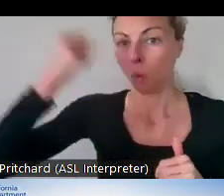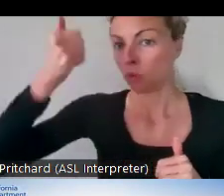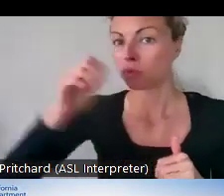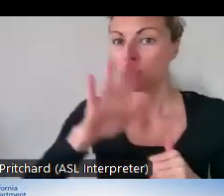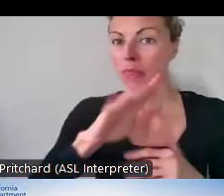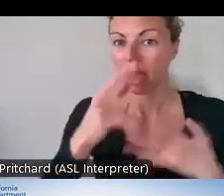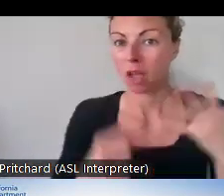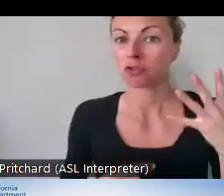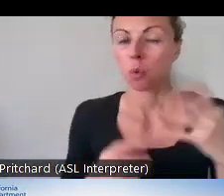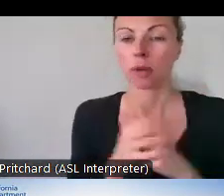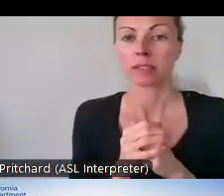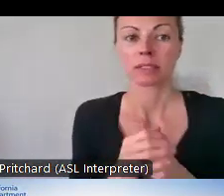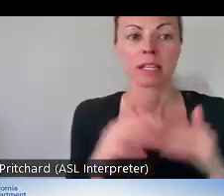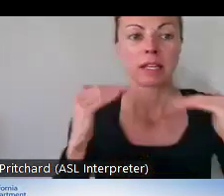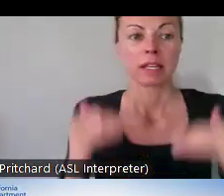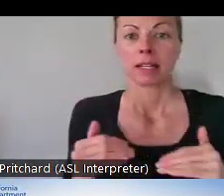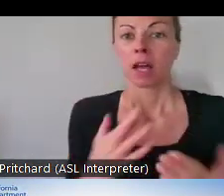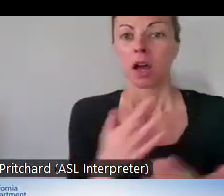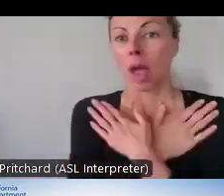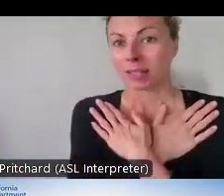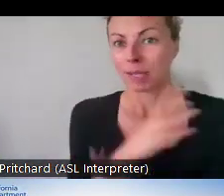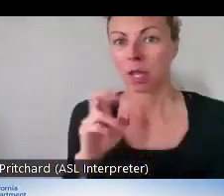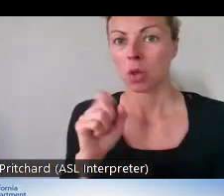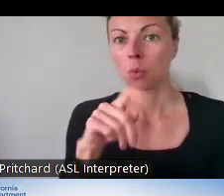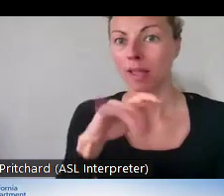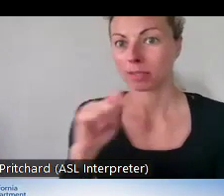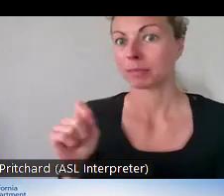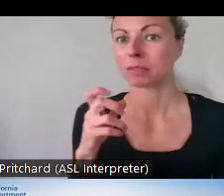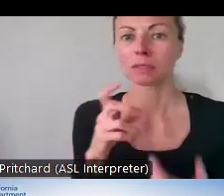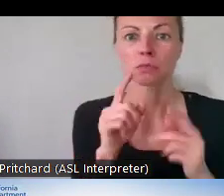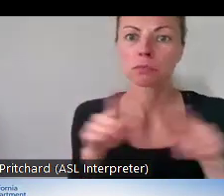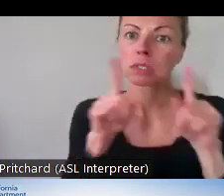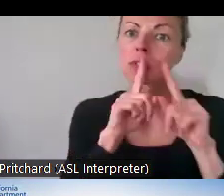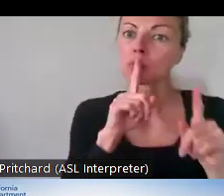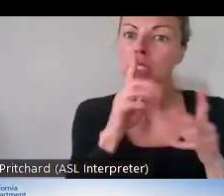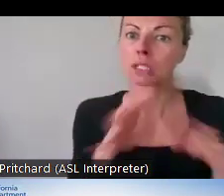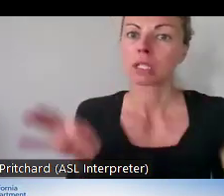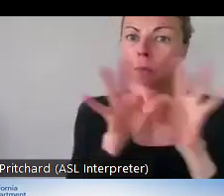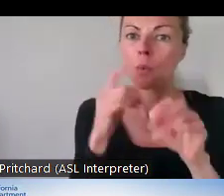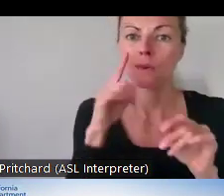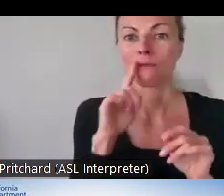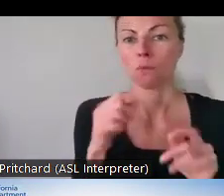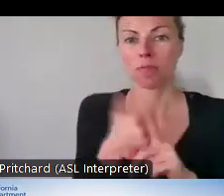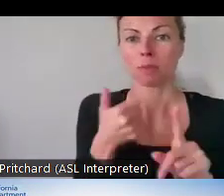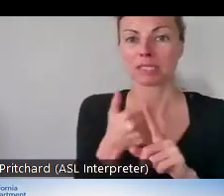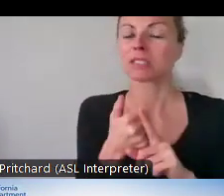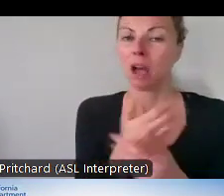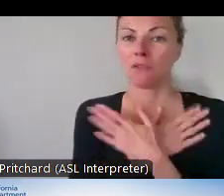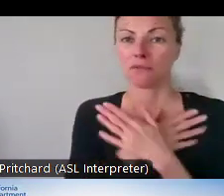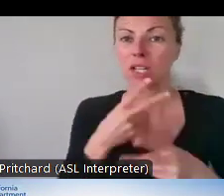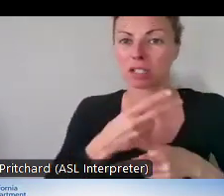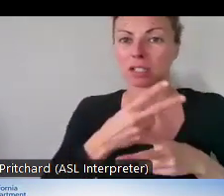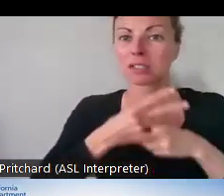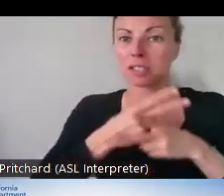then lastly is respite. Very key to helping our caregivers be able to get their own self-care where needed,